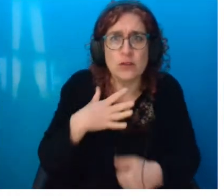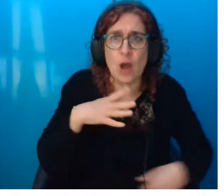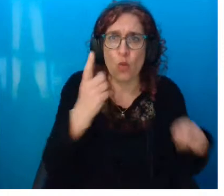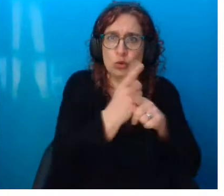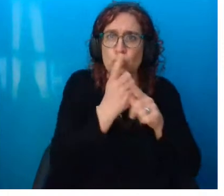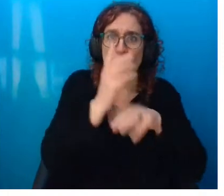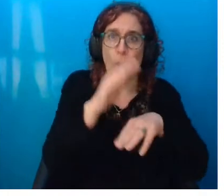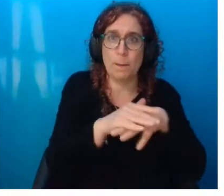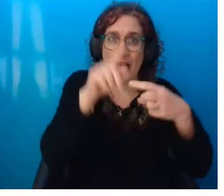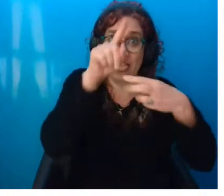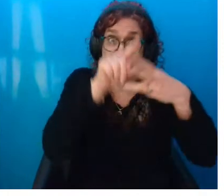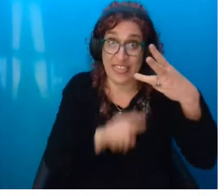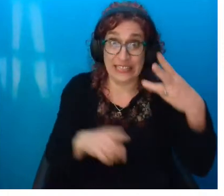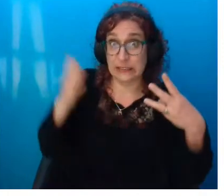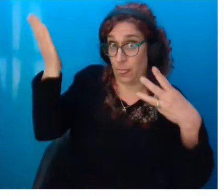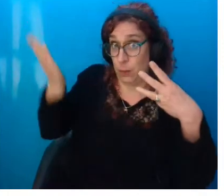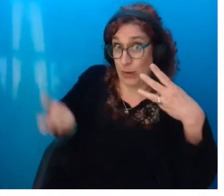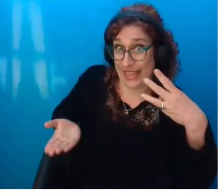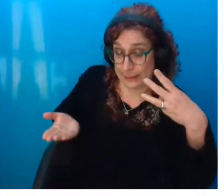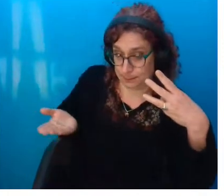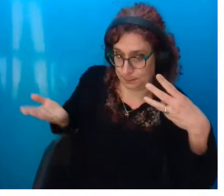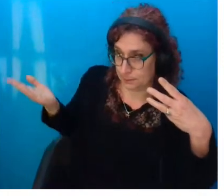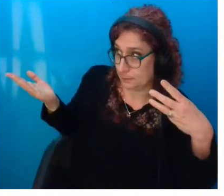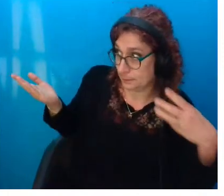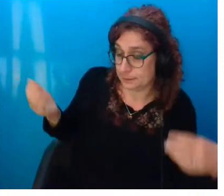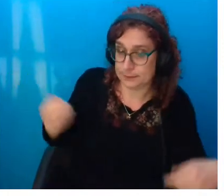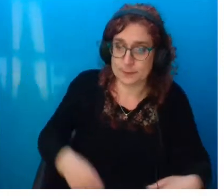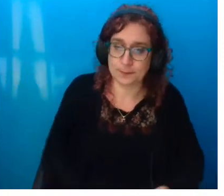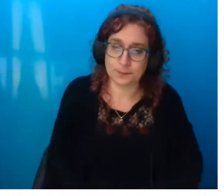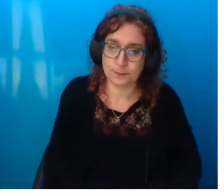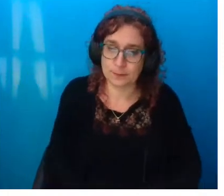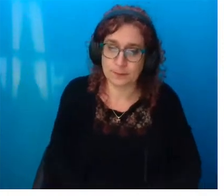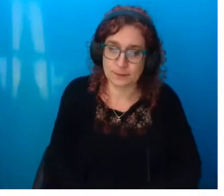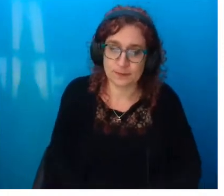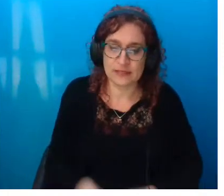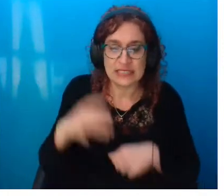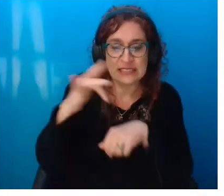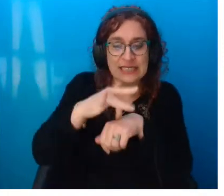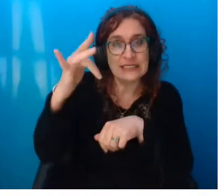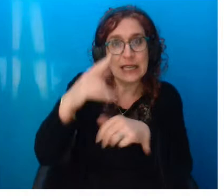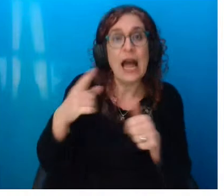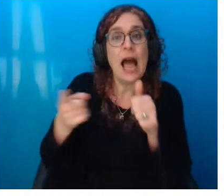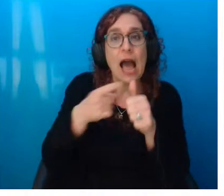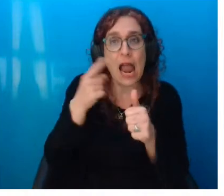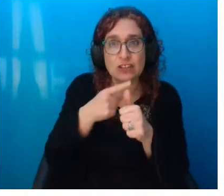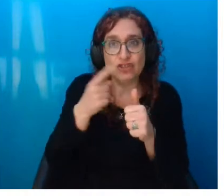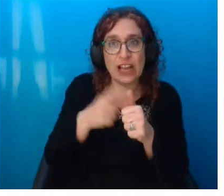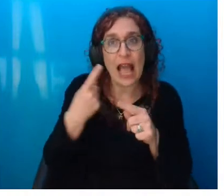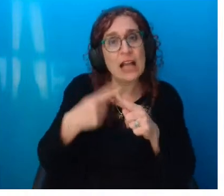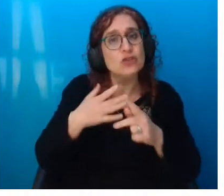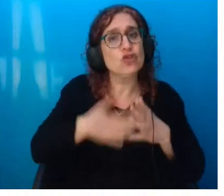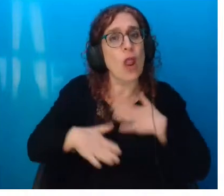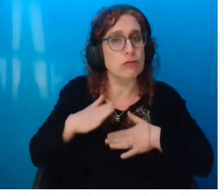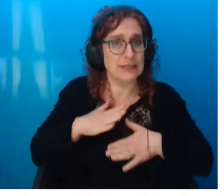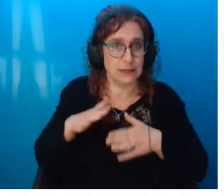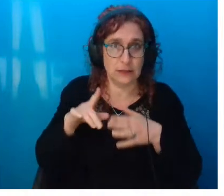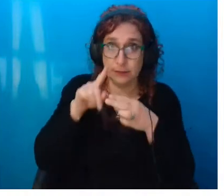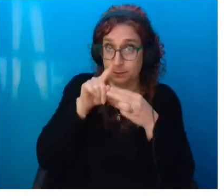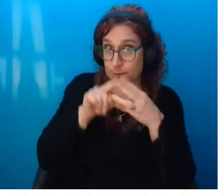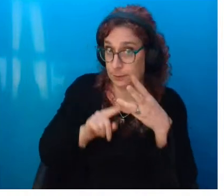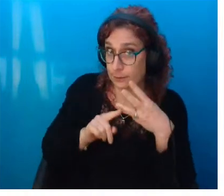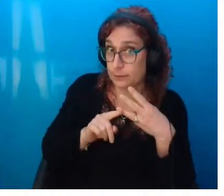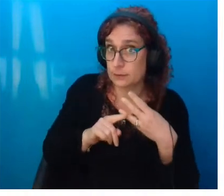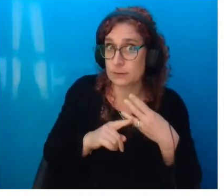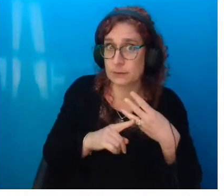contexts of sensitization, allergy, and tolerance, which will allow you to understand the results of